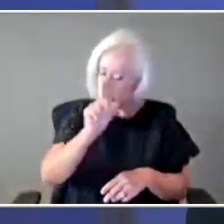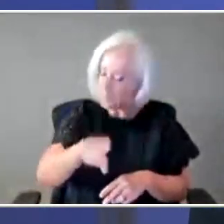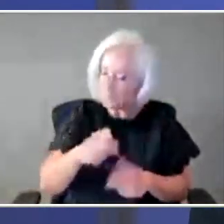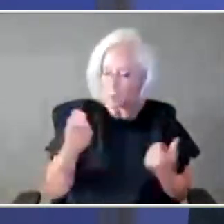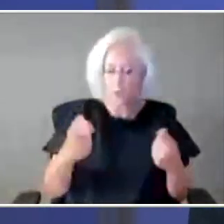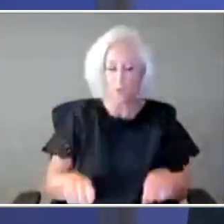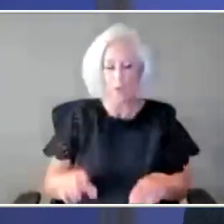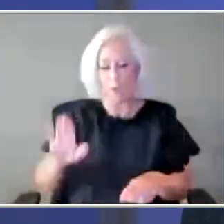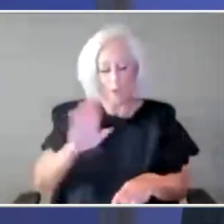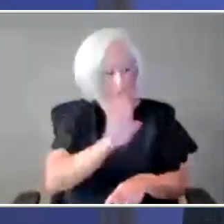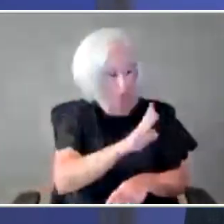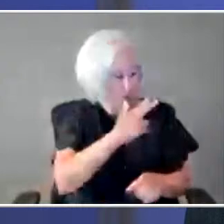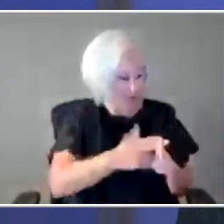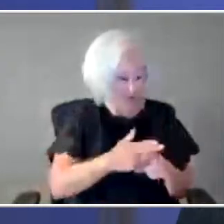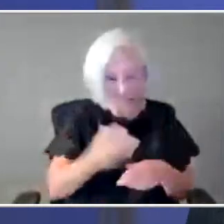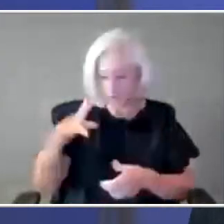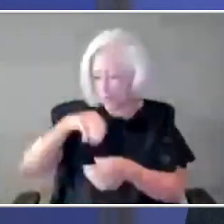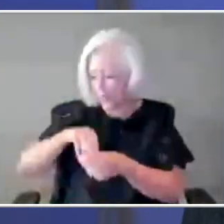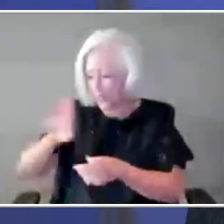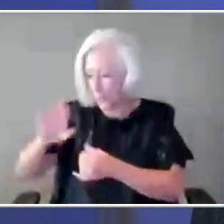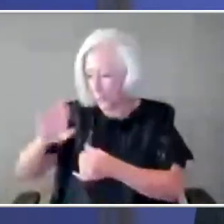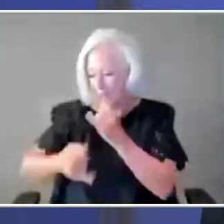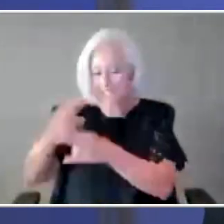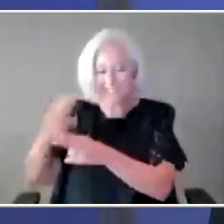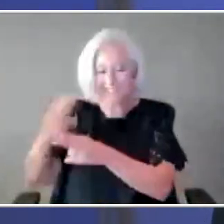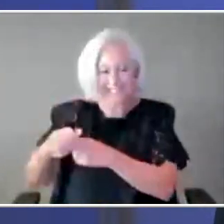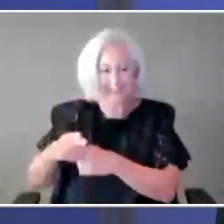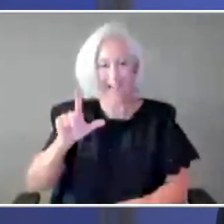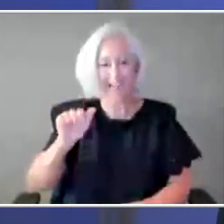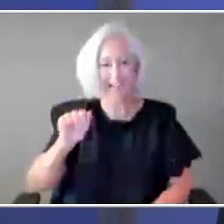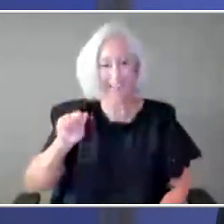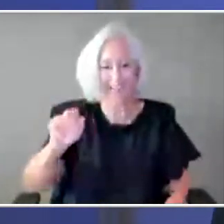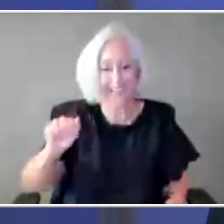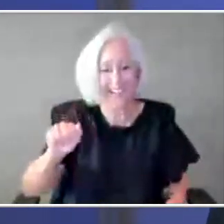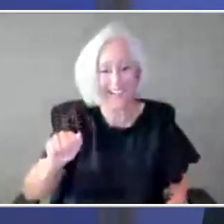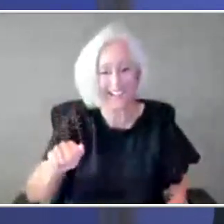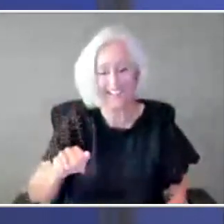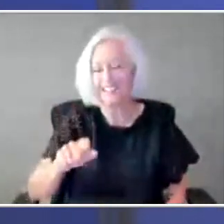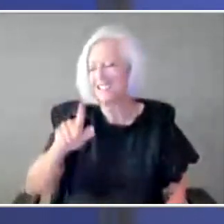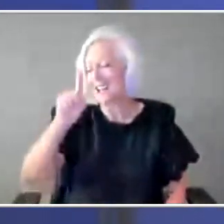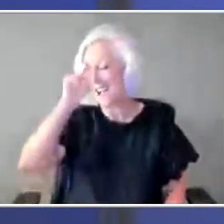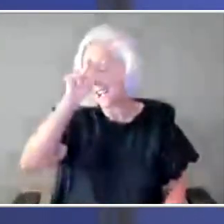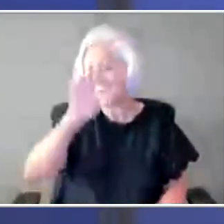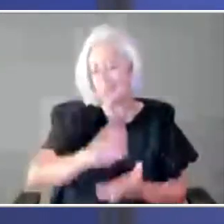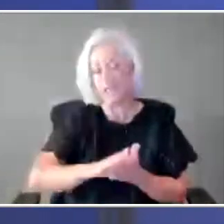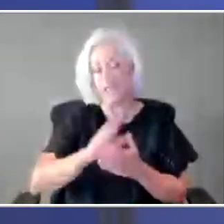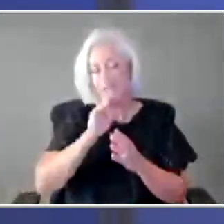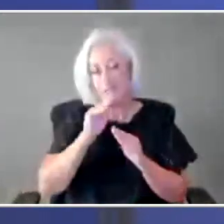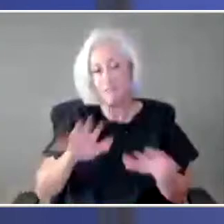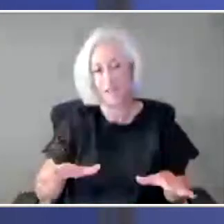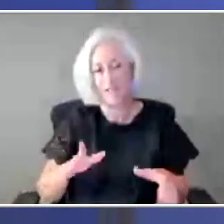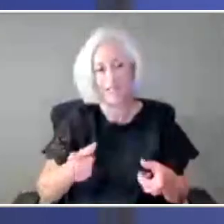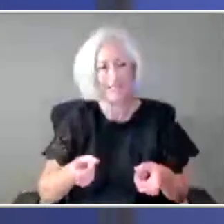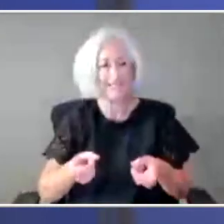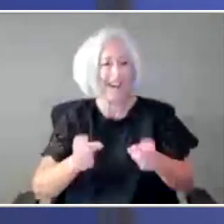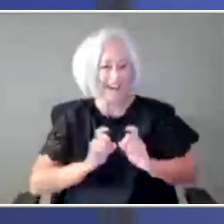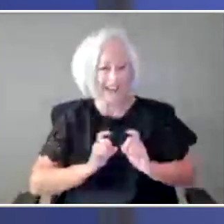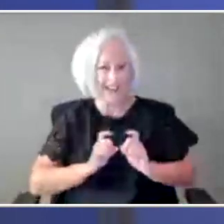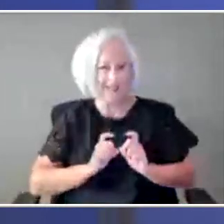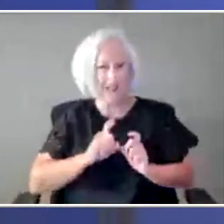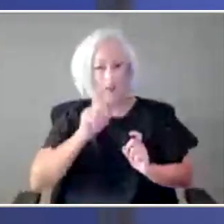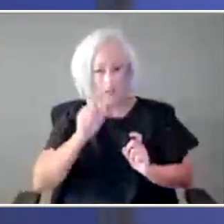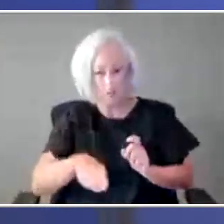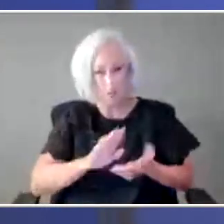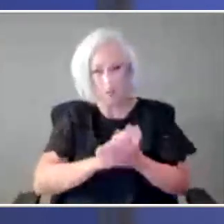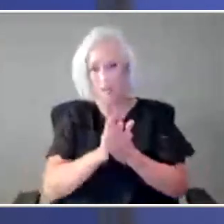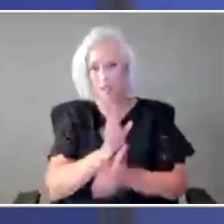you know, no, you know, I truly believe that it was a blessing and a gift. I was supposed to be a patient of hers. Yeah. And she